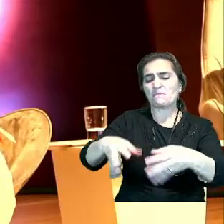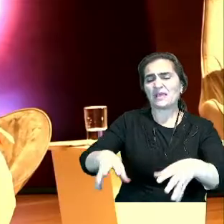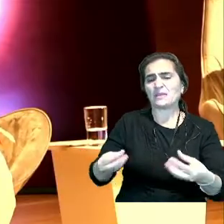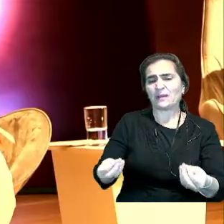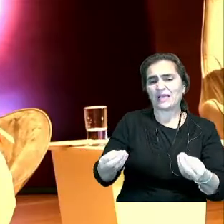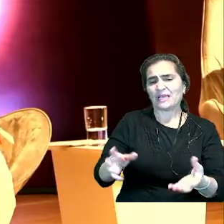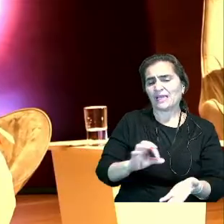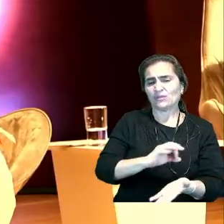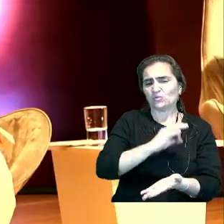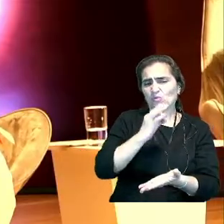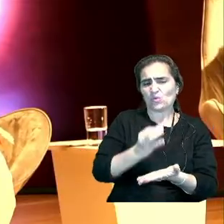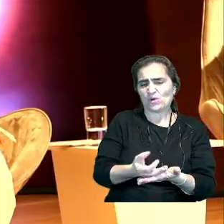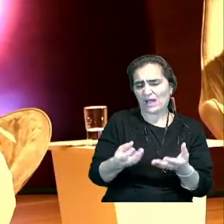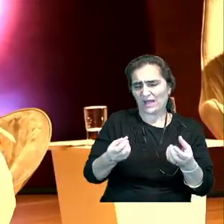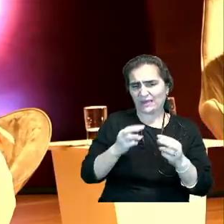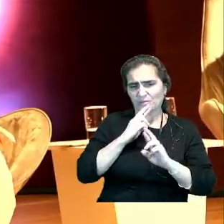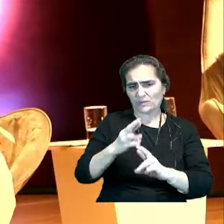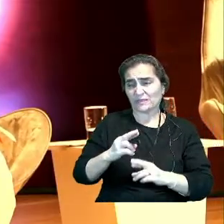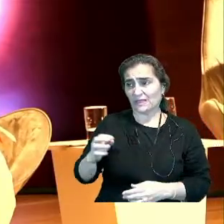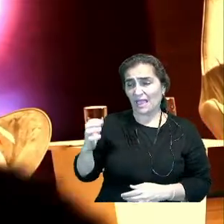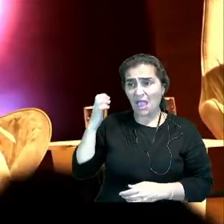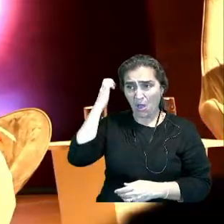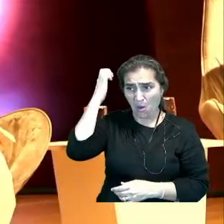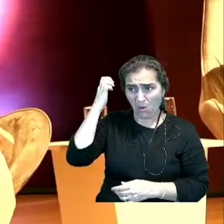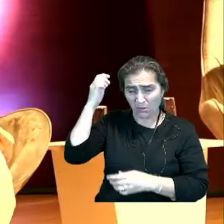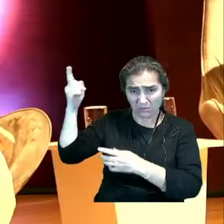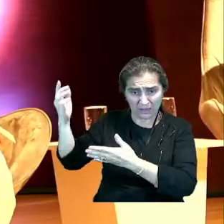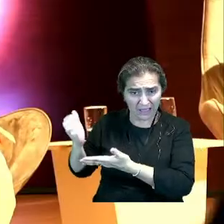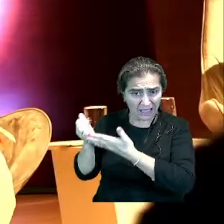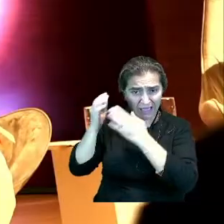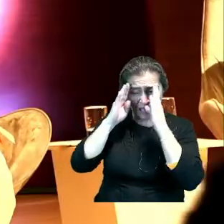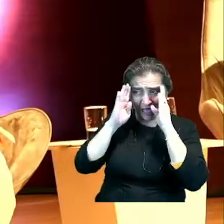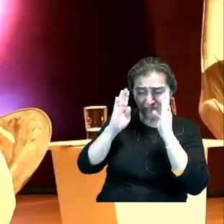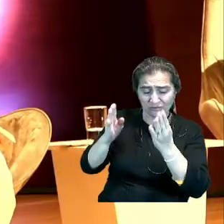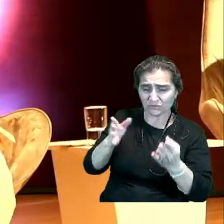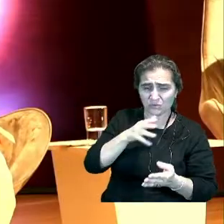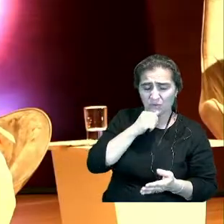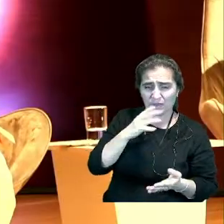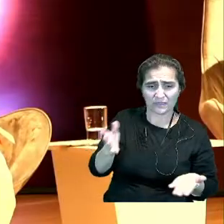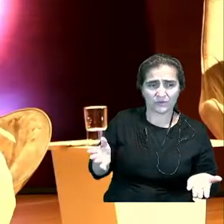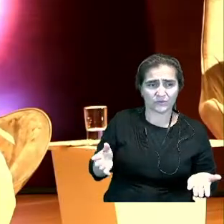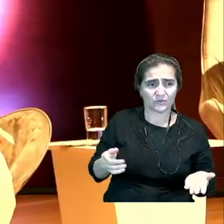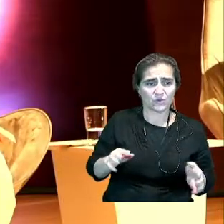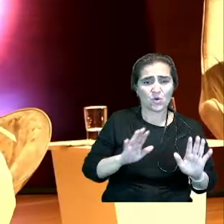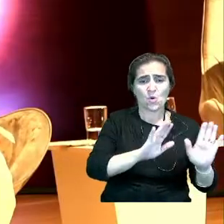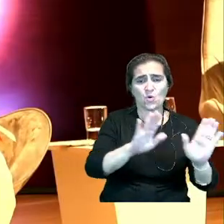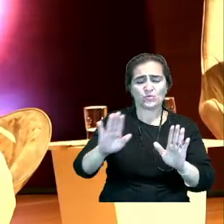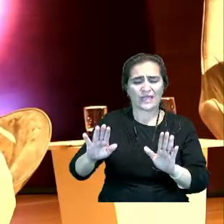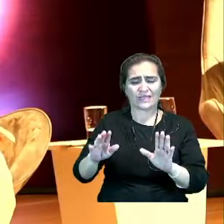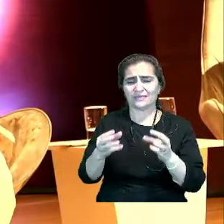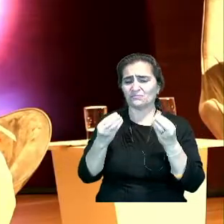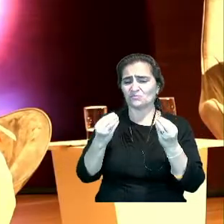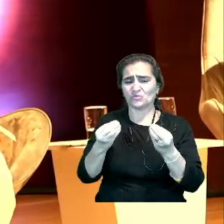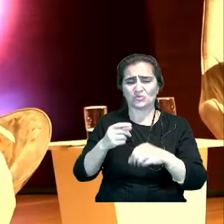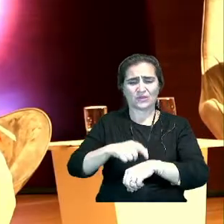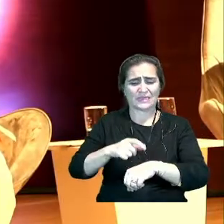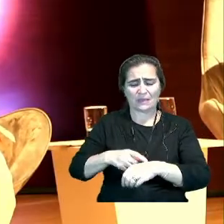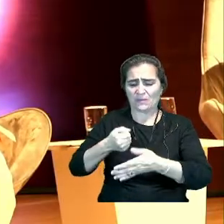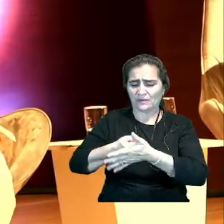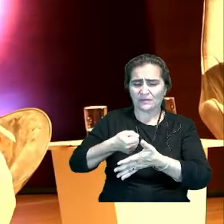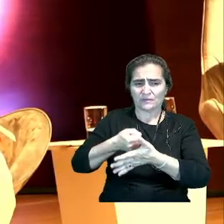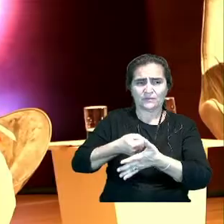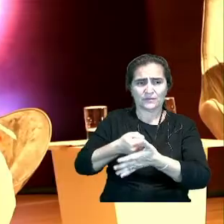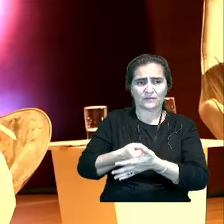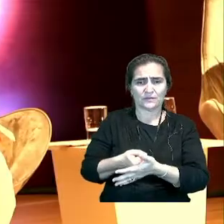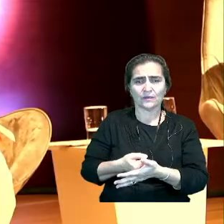is not going to listen. This is not going to happen in your lifetime. But by staying the course, by